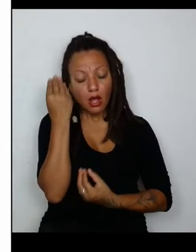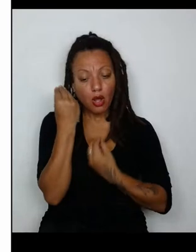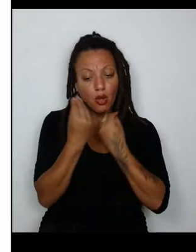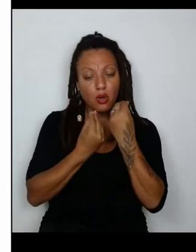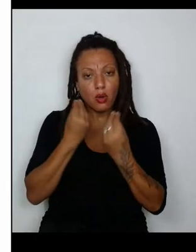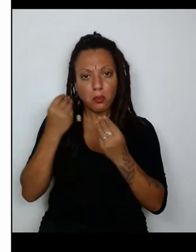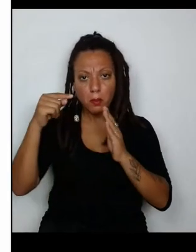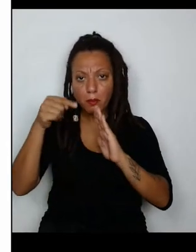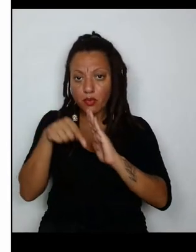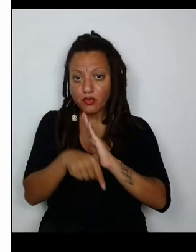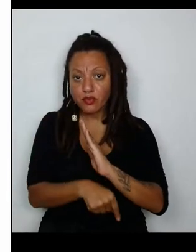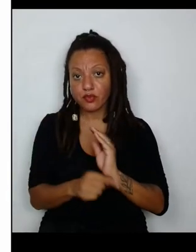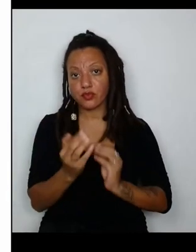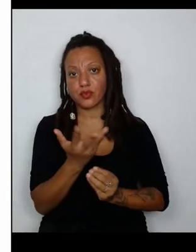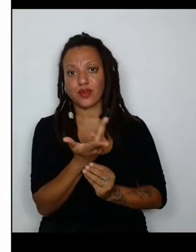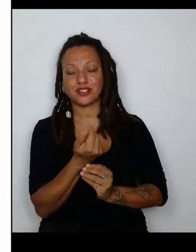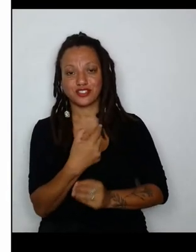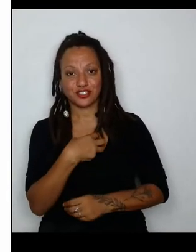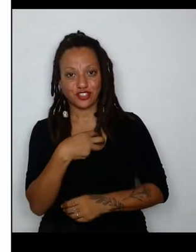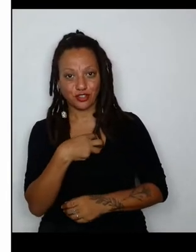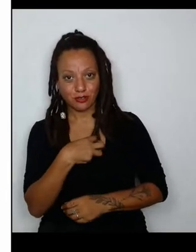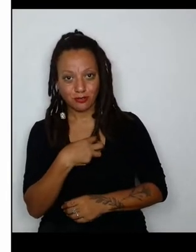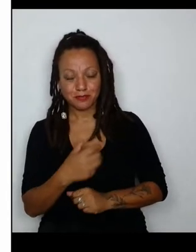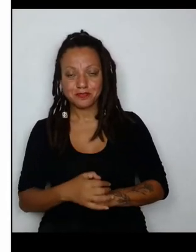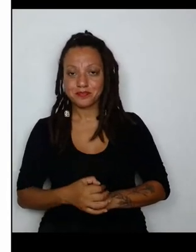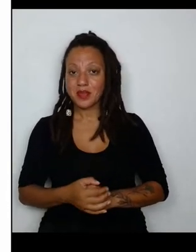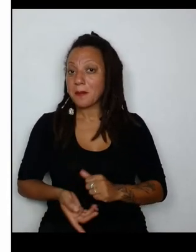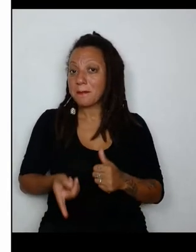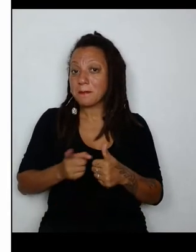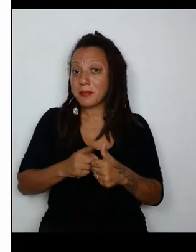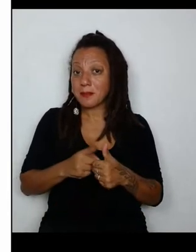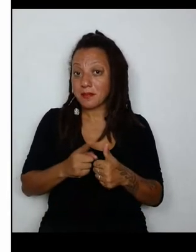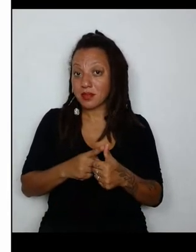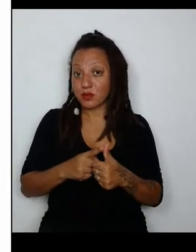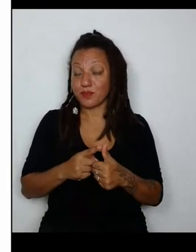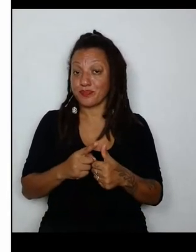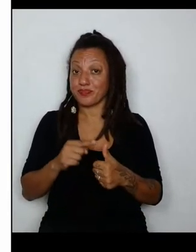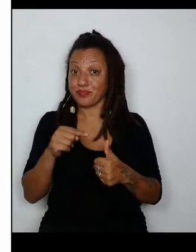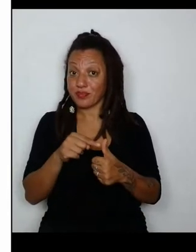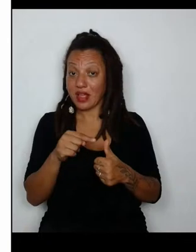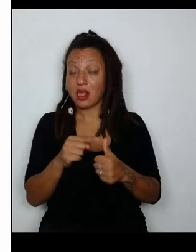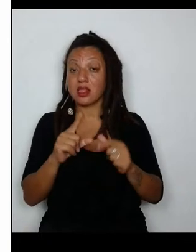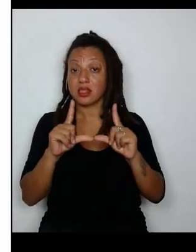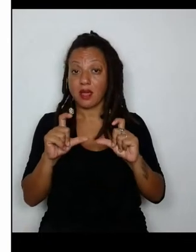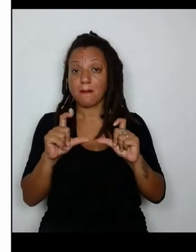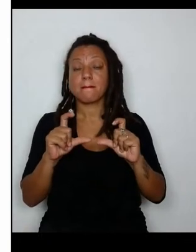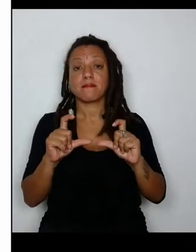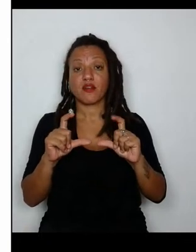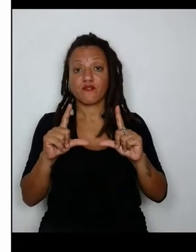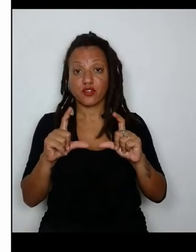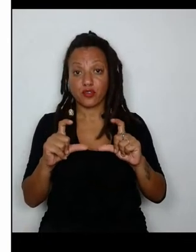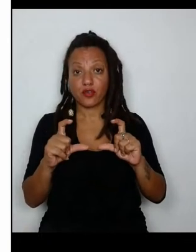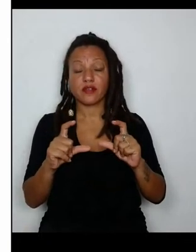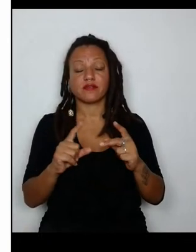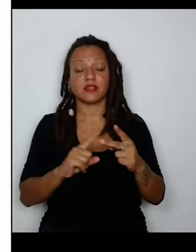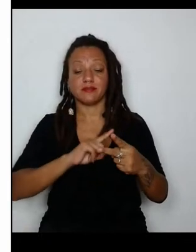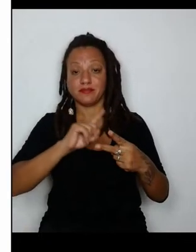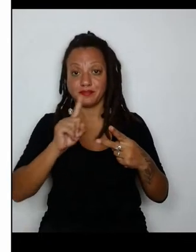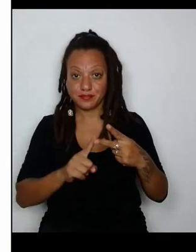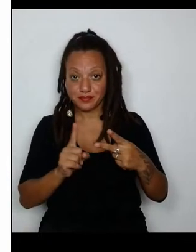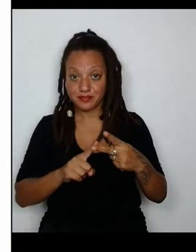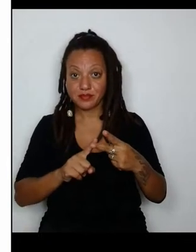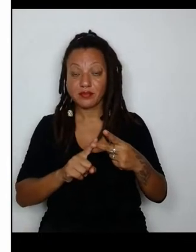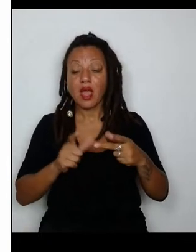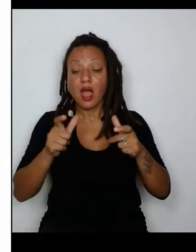photography next i'll consider his geographic location and especially what it might mean to take gauguin out of the